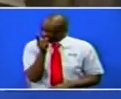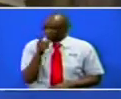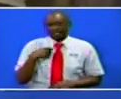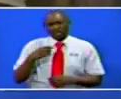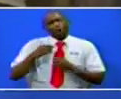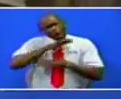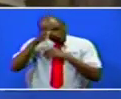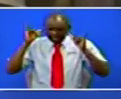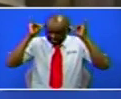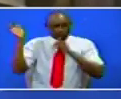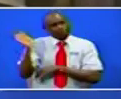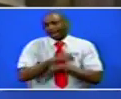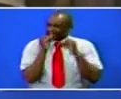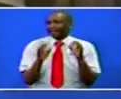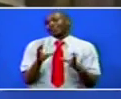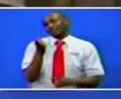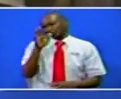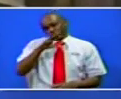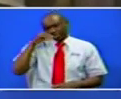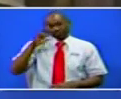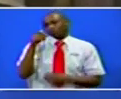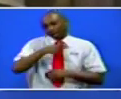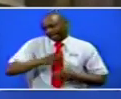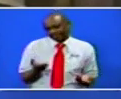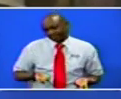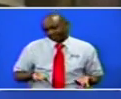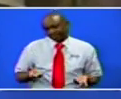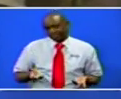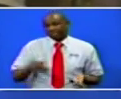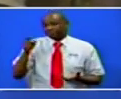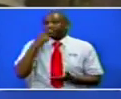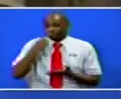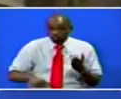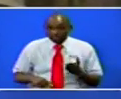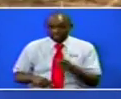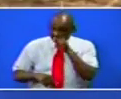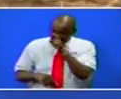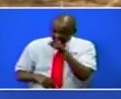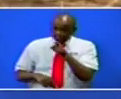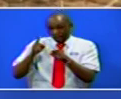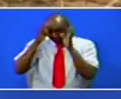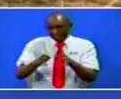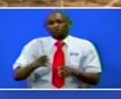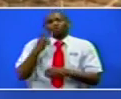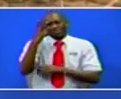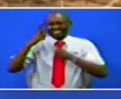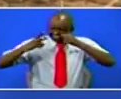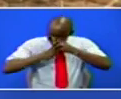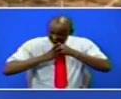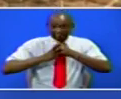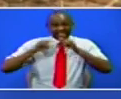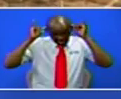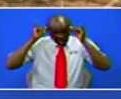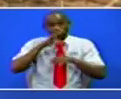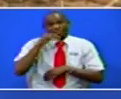released all the kettle that he stole from the turkan community they claimed that the man stole 27 heads of cattle from